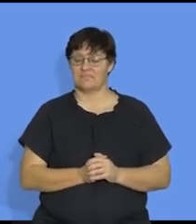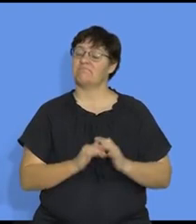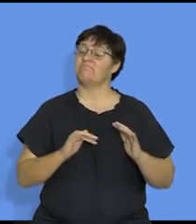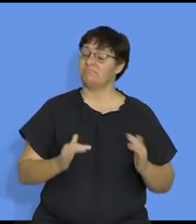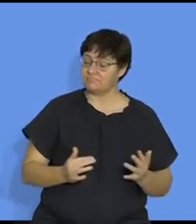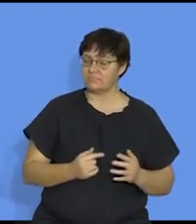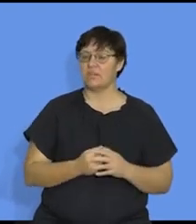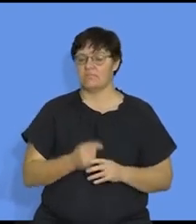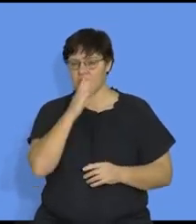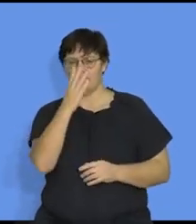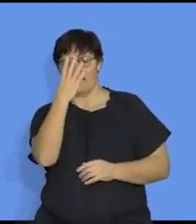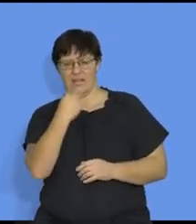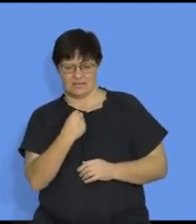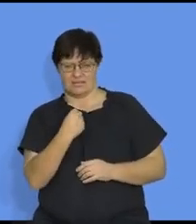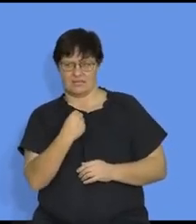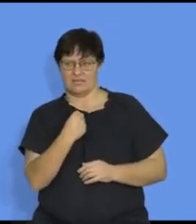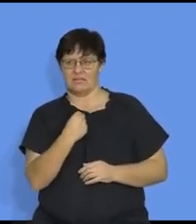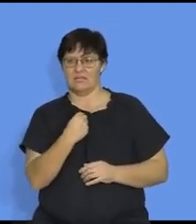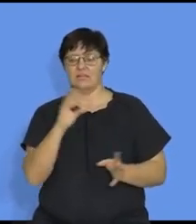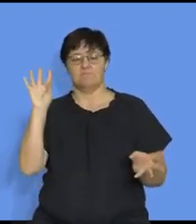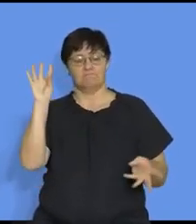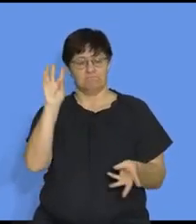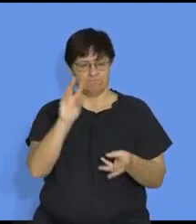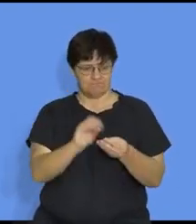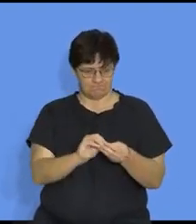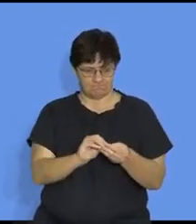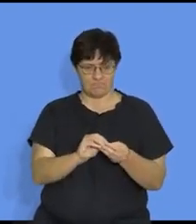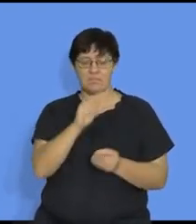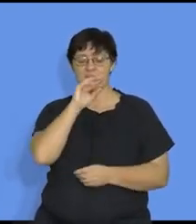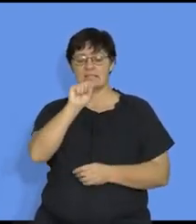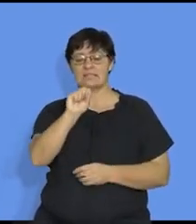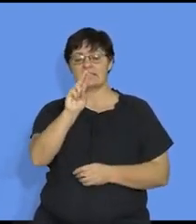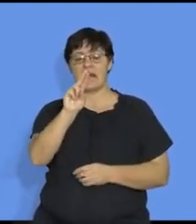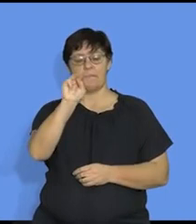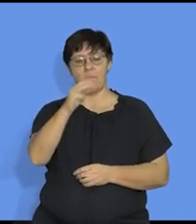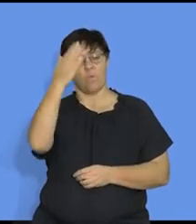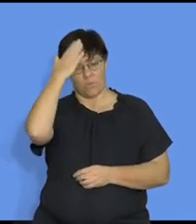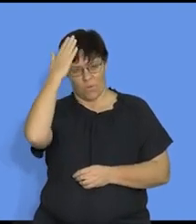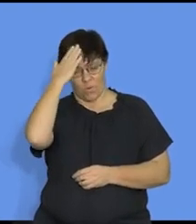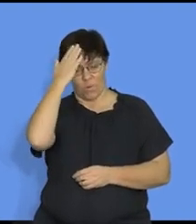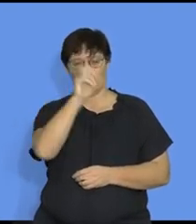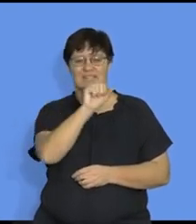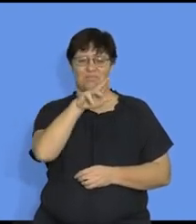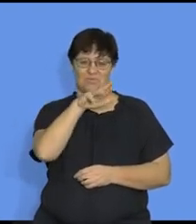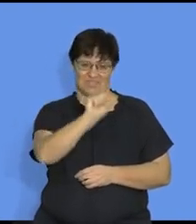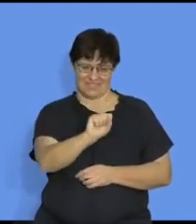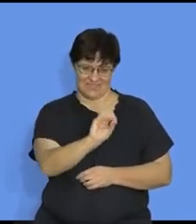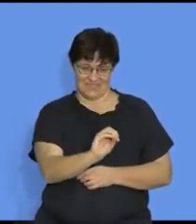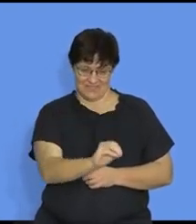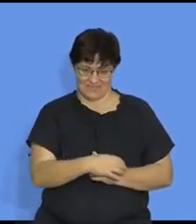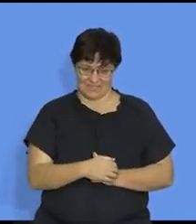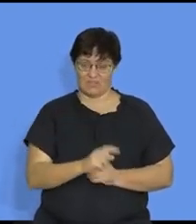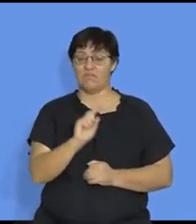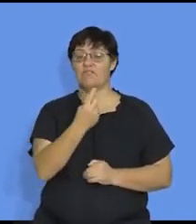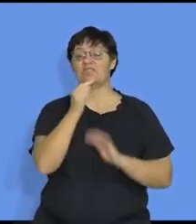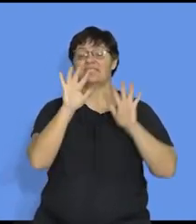So we have been asked to find the sum. The second you see the word sum, we know that it is a series of the